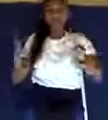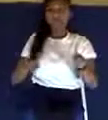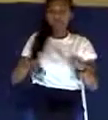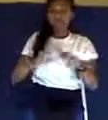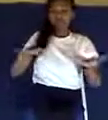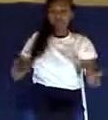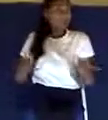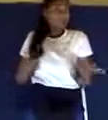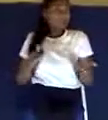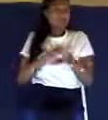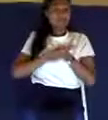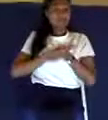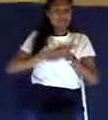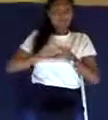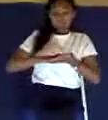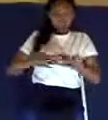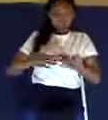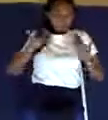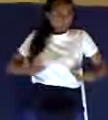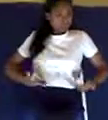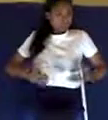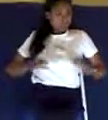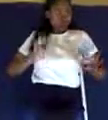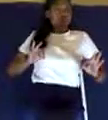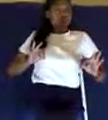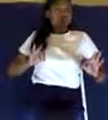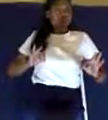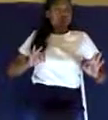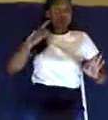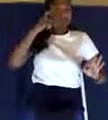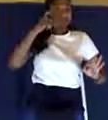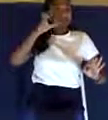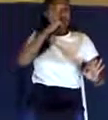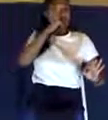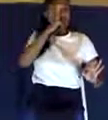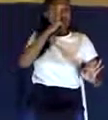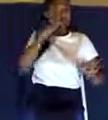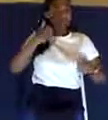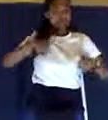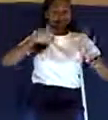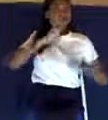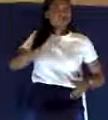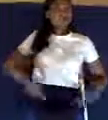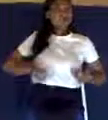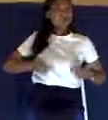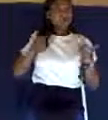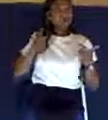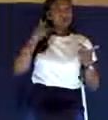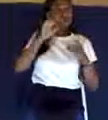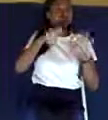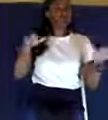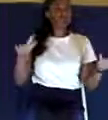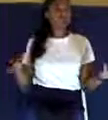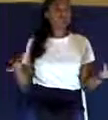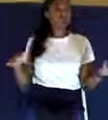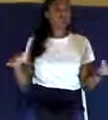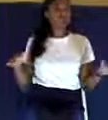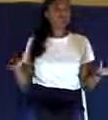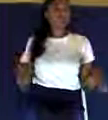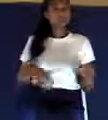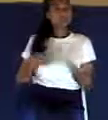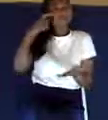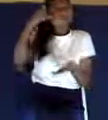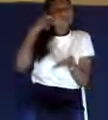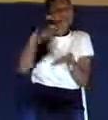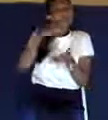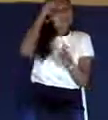on her. That's the heart of a mother, giving her life for her children. So be mindful of